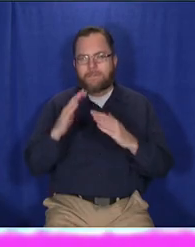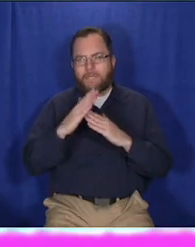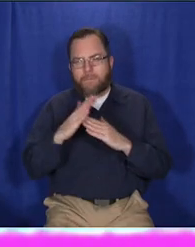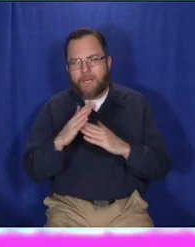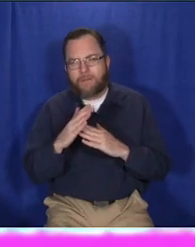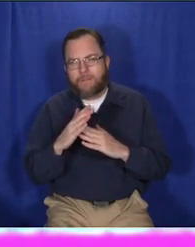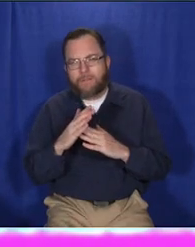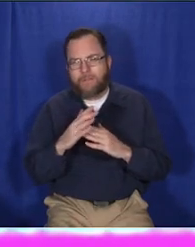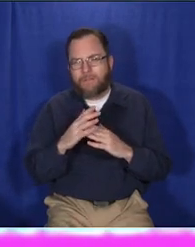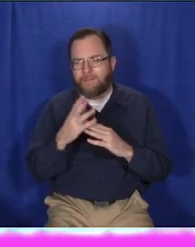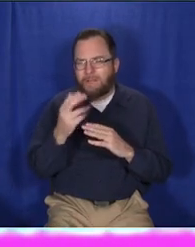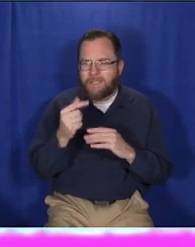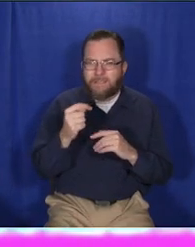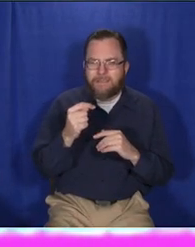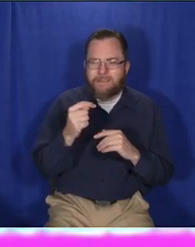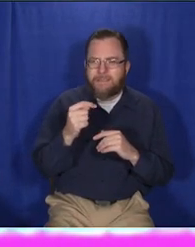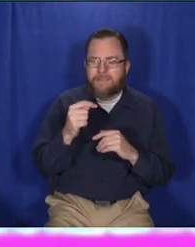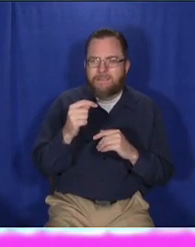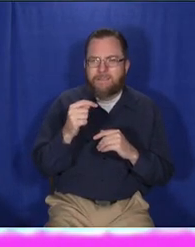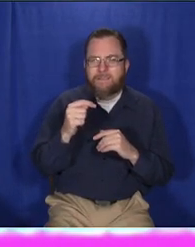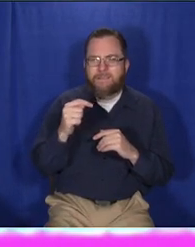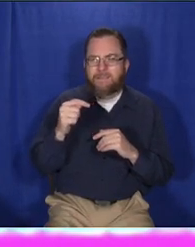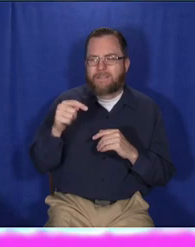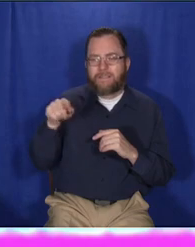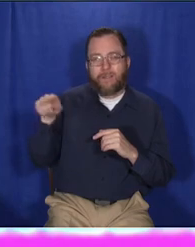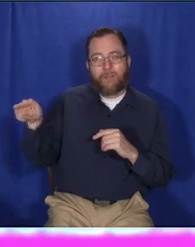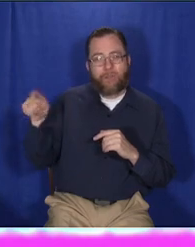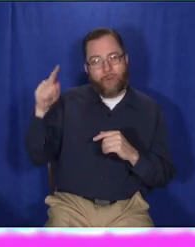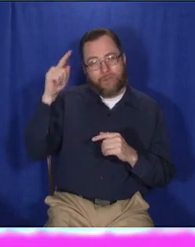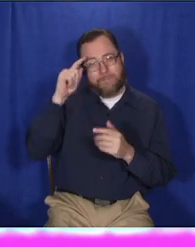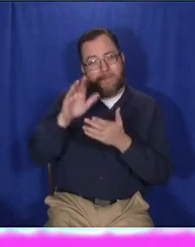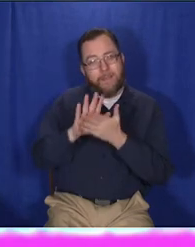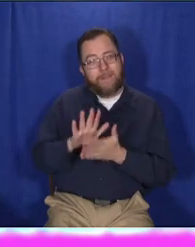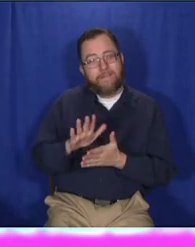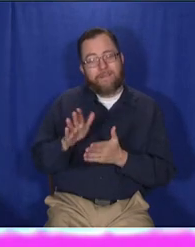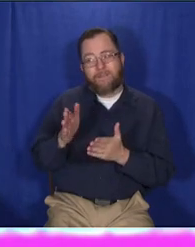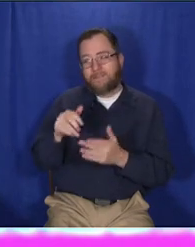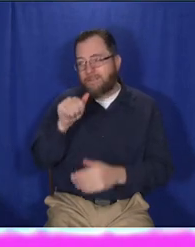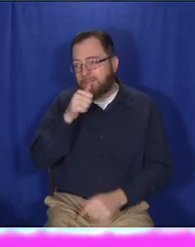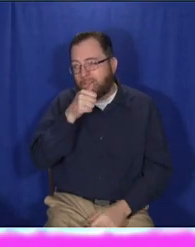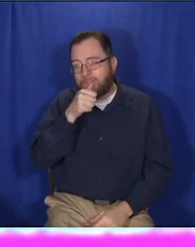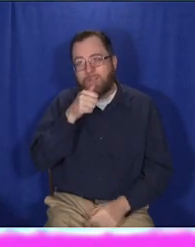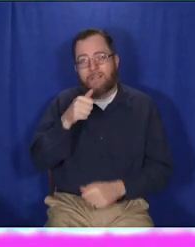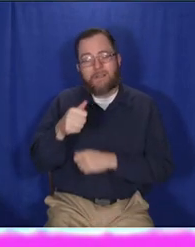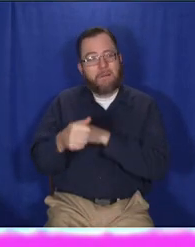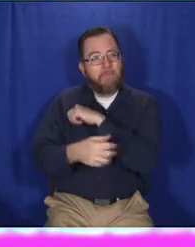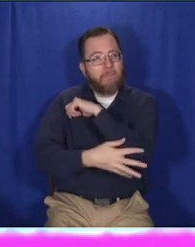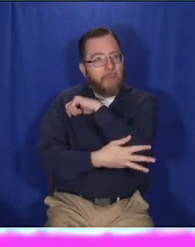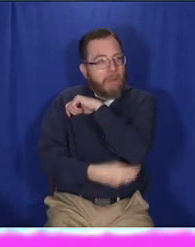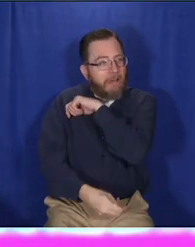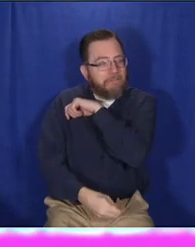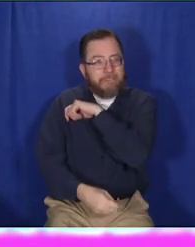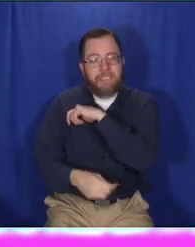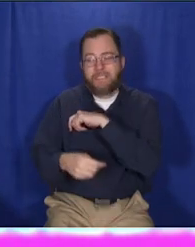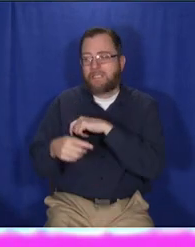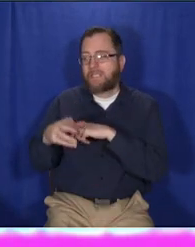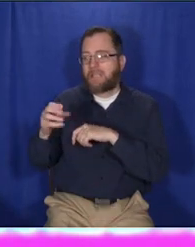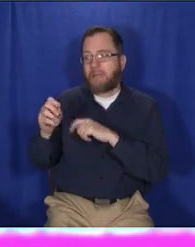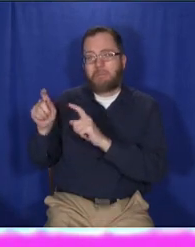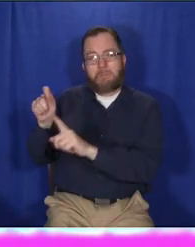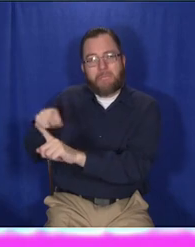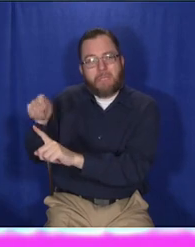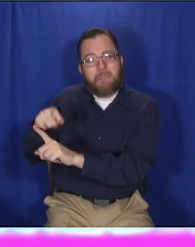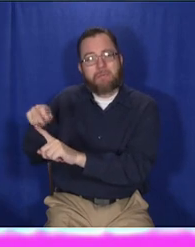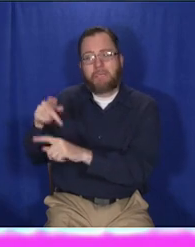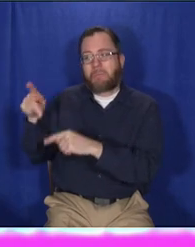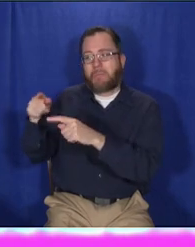affliction, these were believers that were being persecuted. These were believers that were suffering from poverty for a variety of reasons. He says, in a severe test